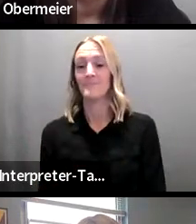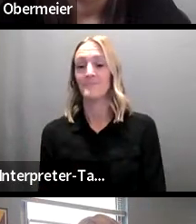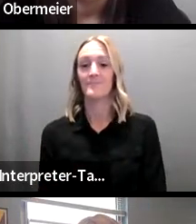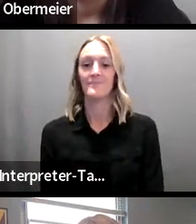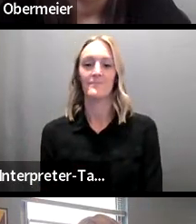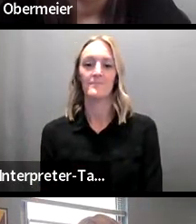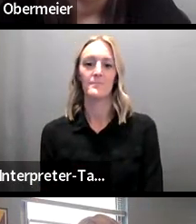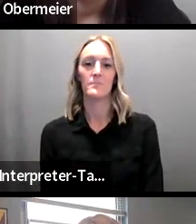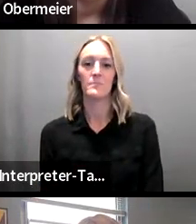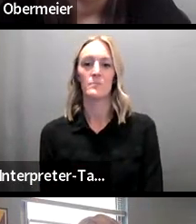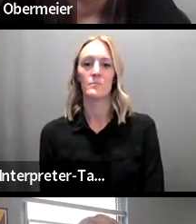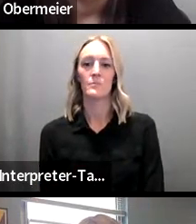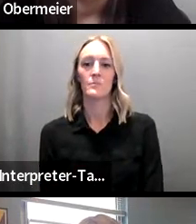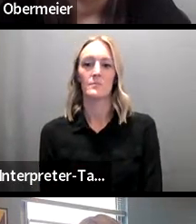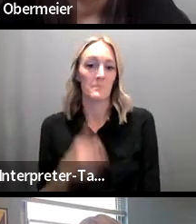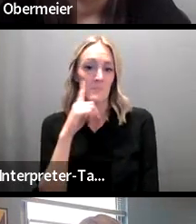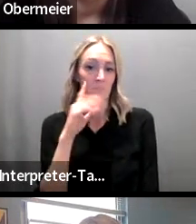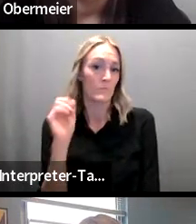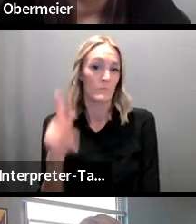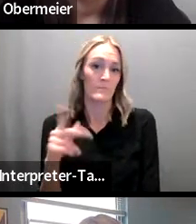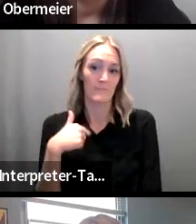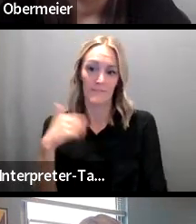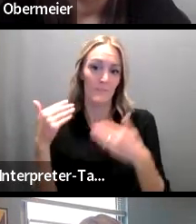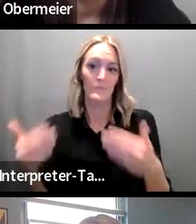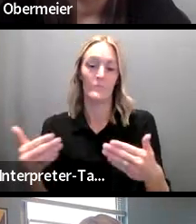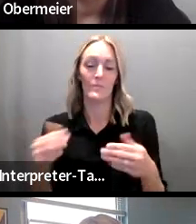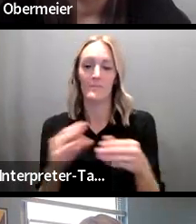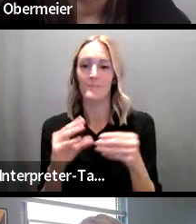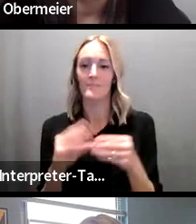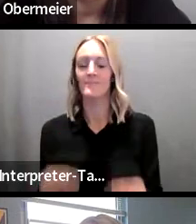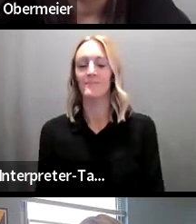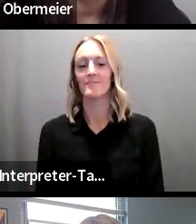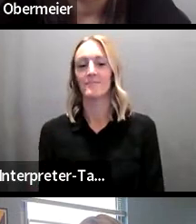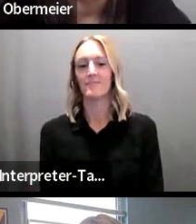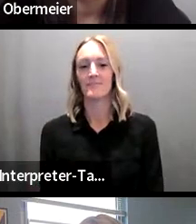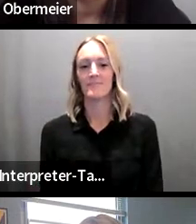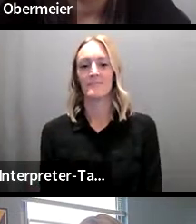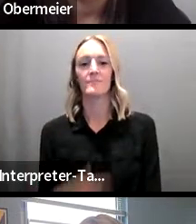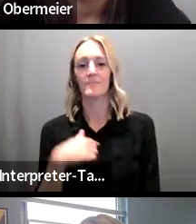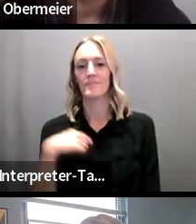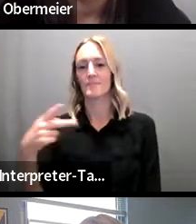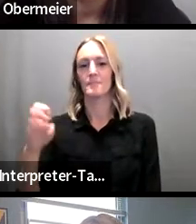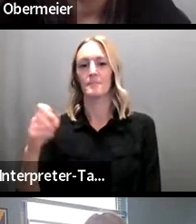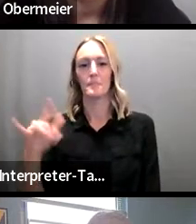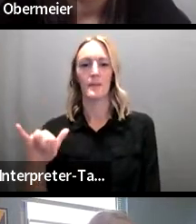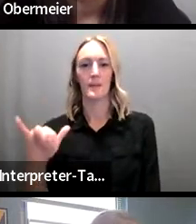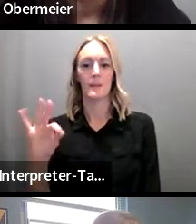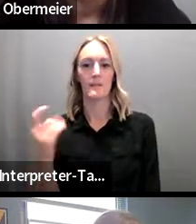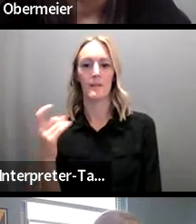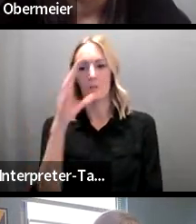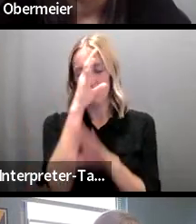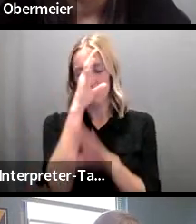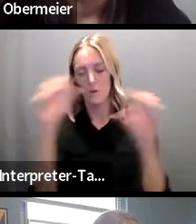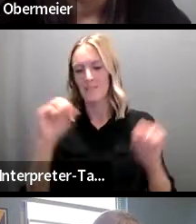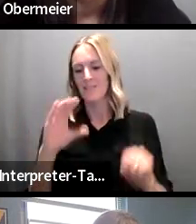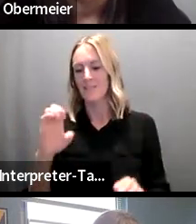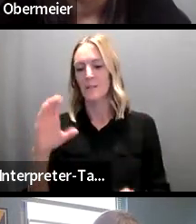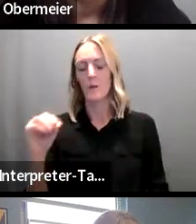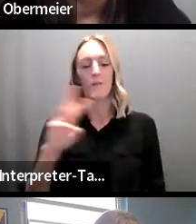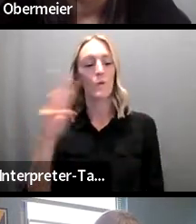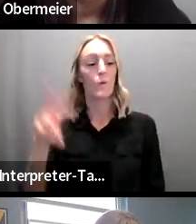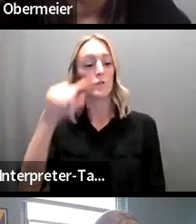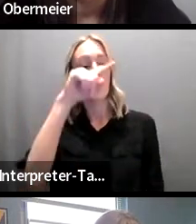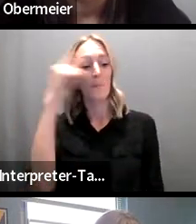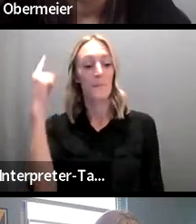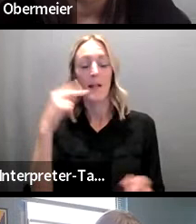right. Well, I thought, well, okay, I might as well jump in here. And so I'm Peggy Fox, President and CEO of the Wichita Black